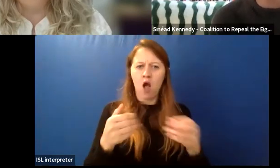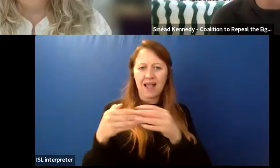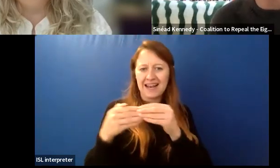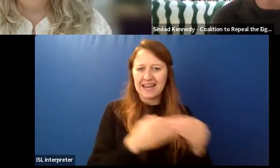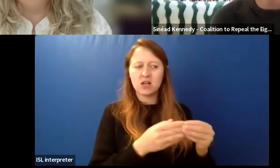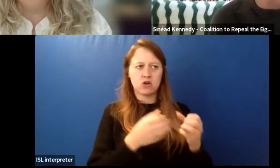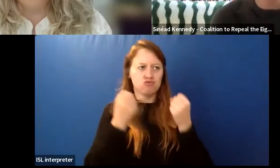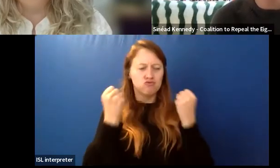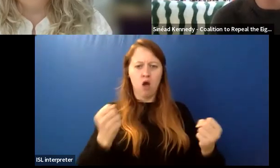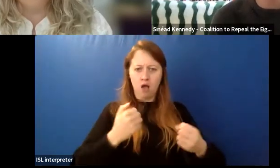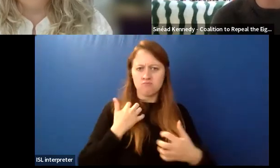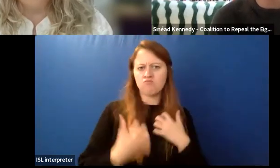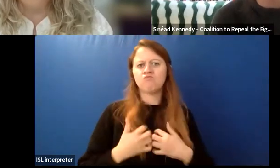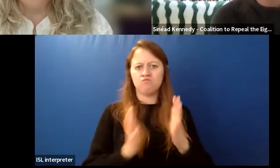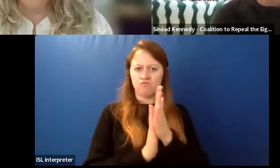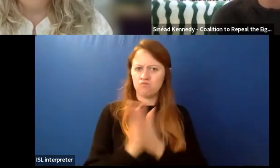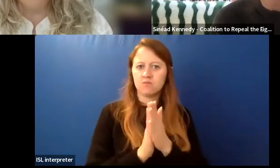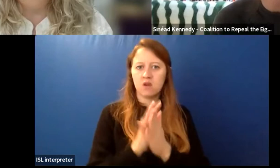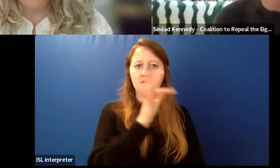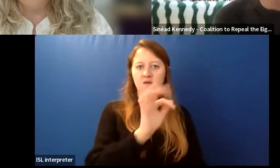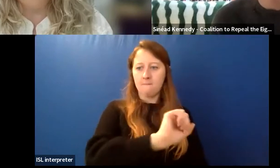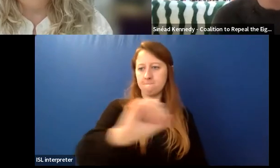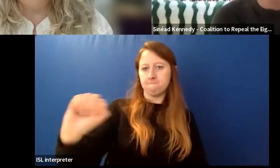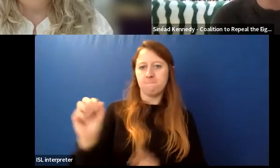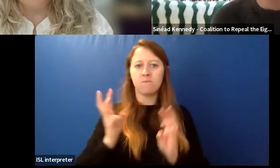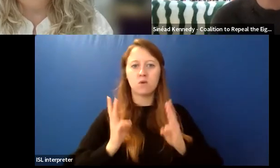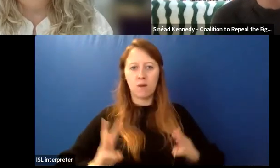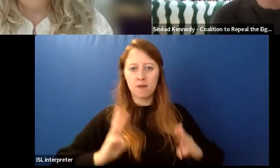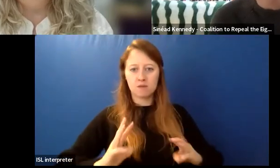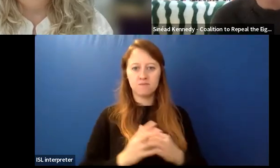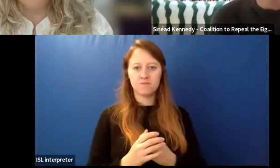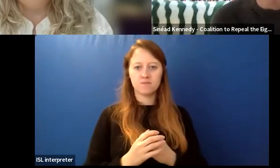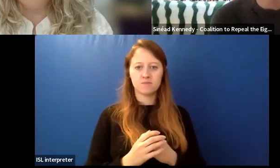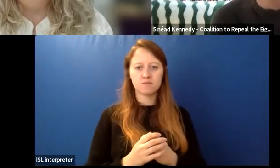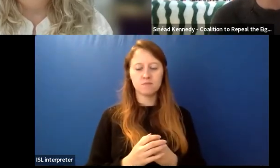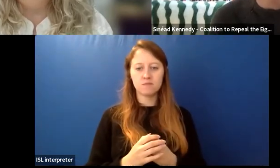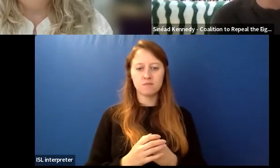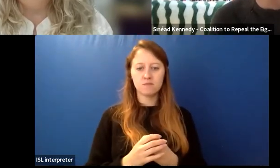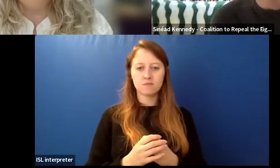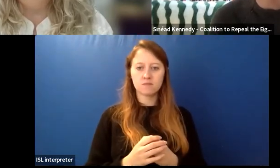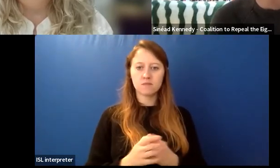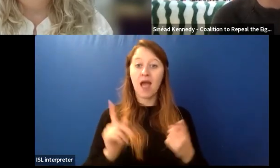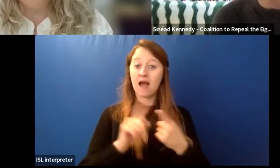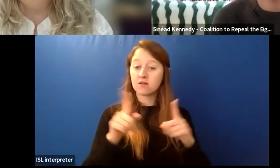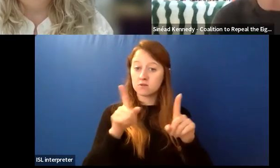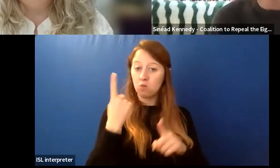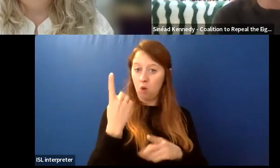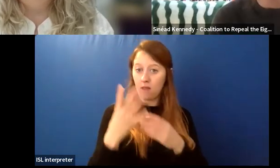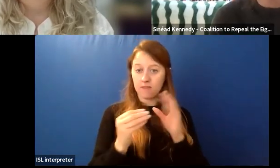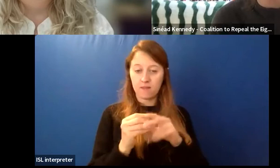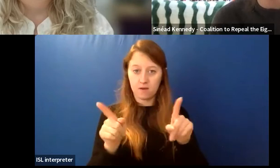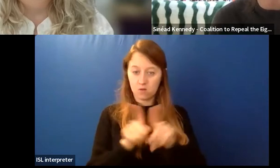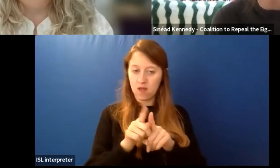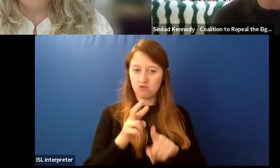campaign came from women. It also, I think, it was a result of, I think, the